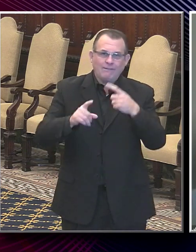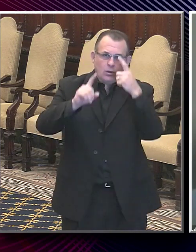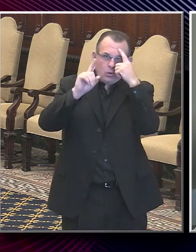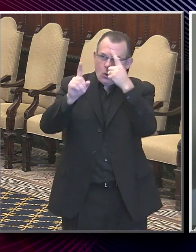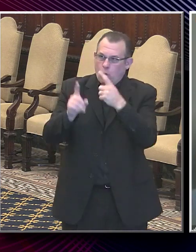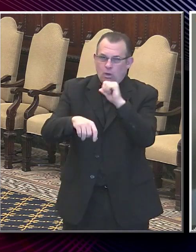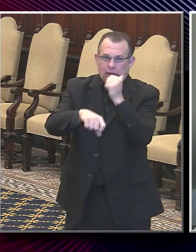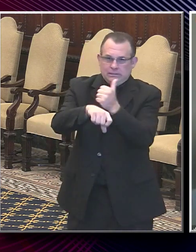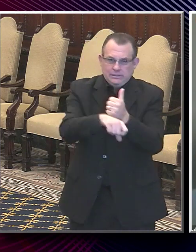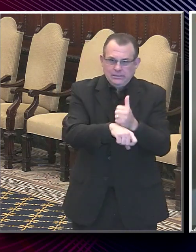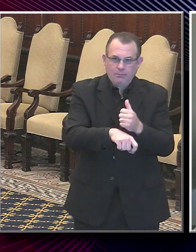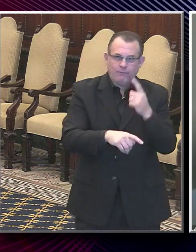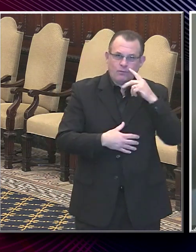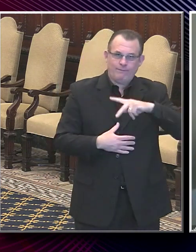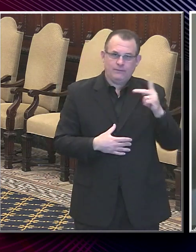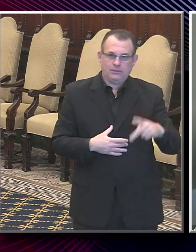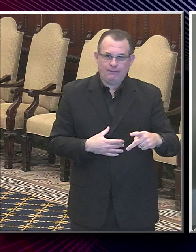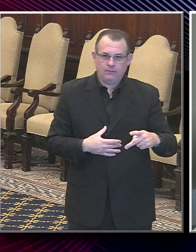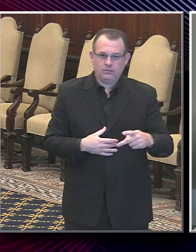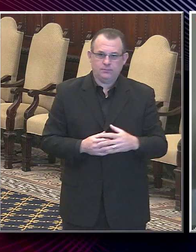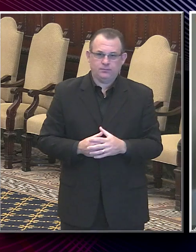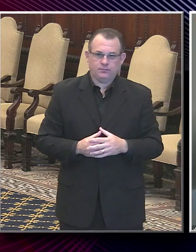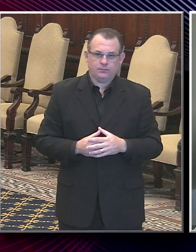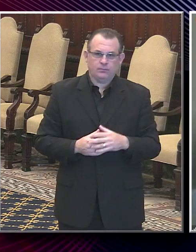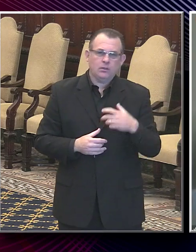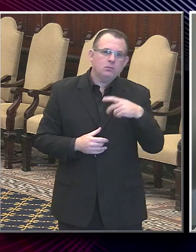Philadelphia, which is clearly unique in the state of Pennsylvania.